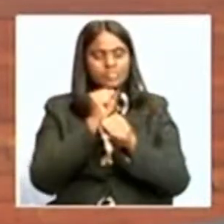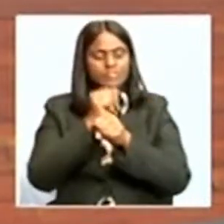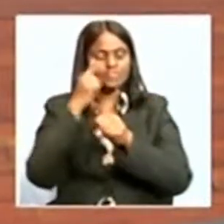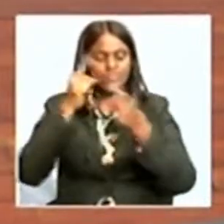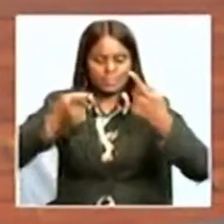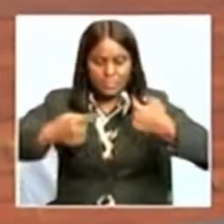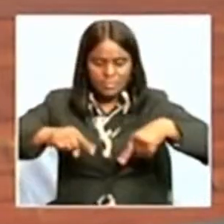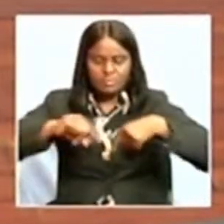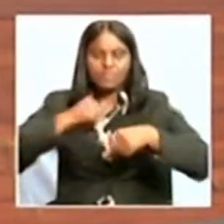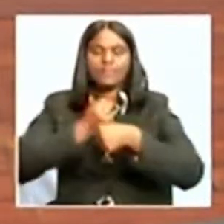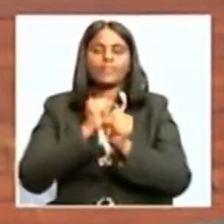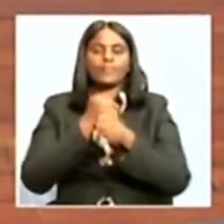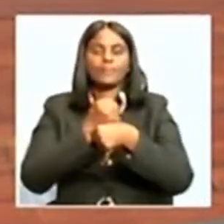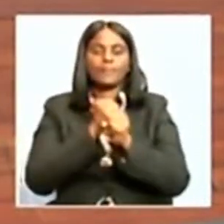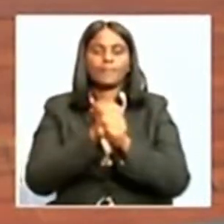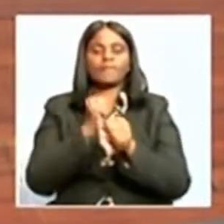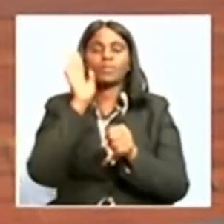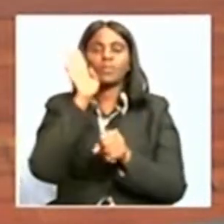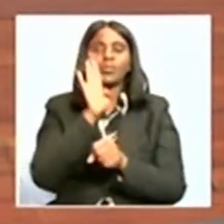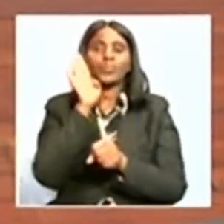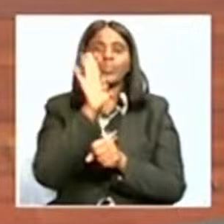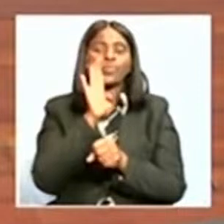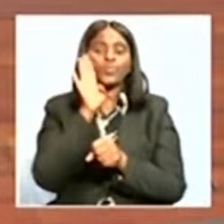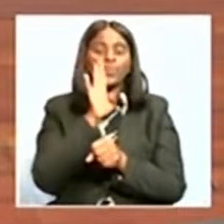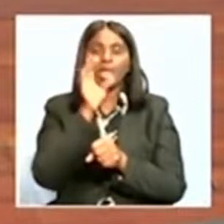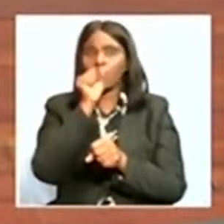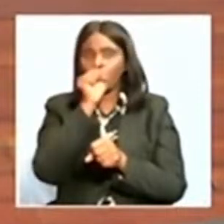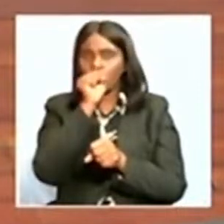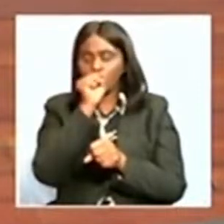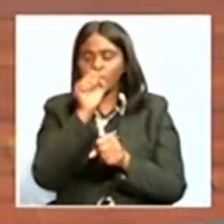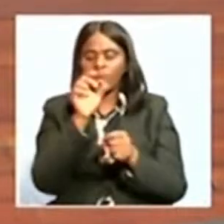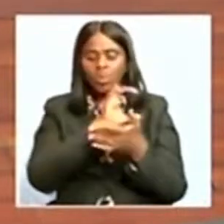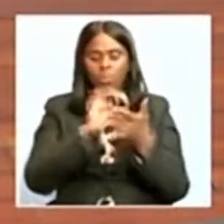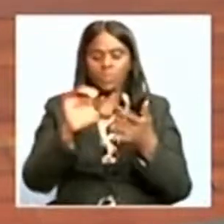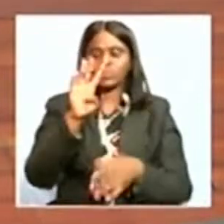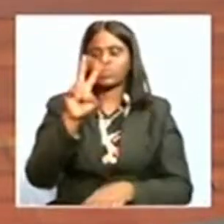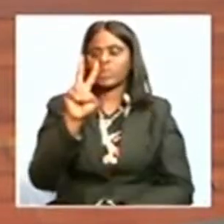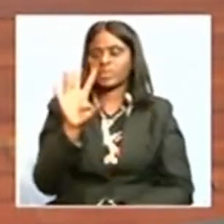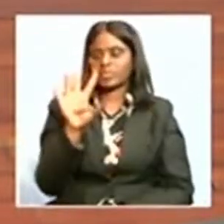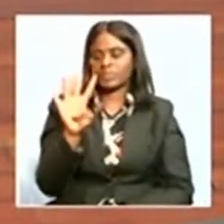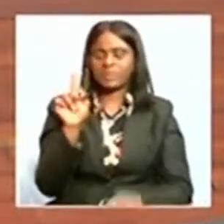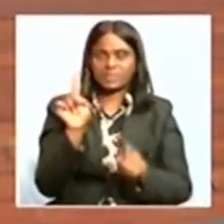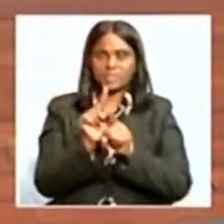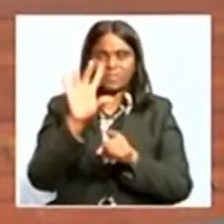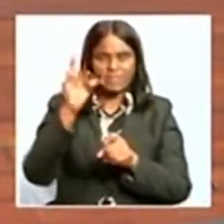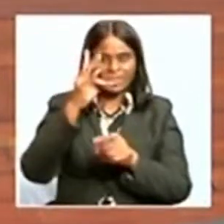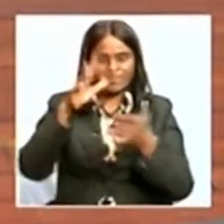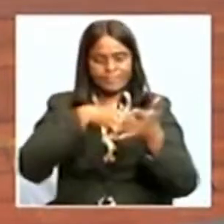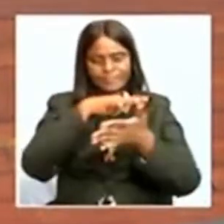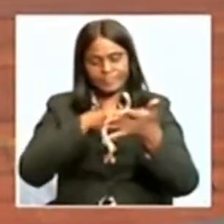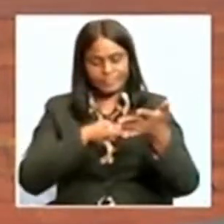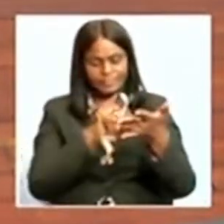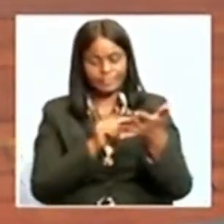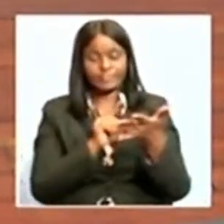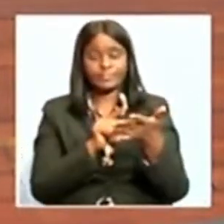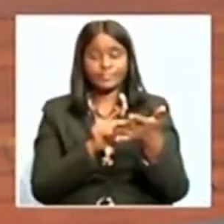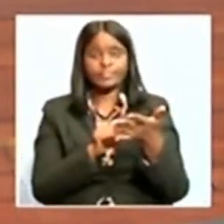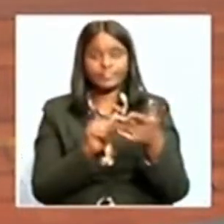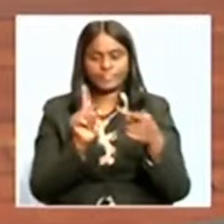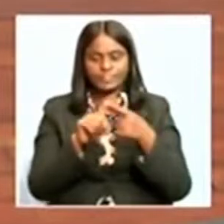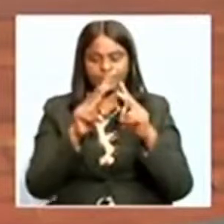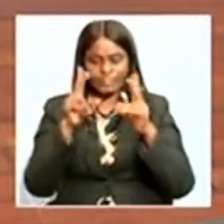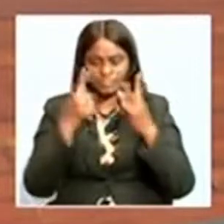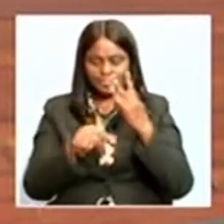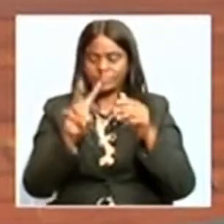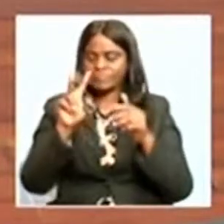locally manufactured beverages. Clause 24 amends the 7th schedule so as